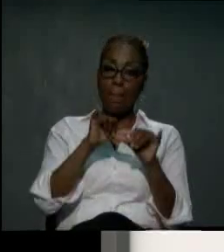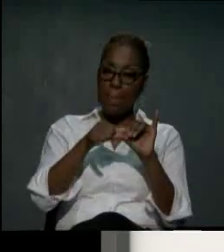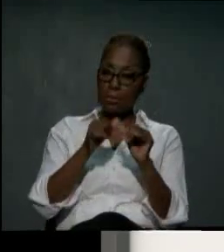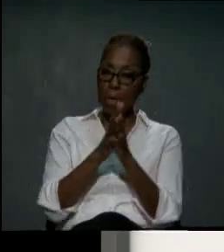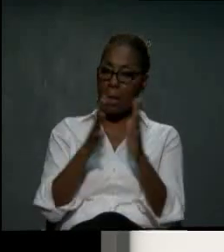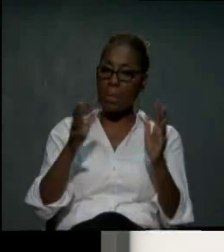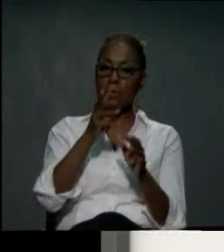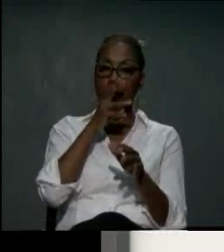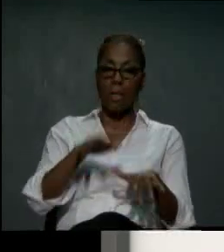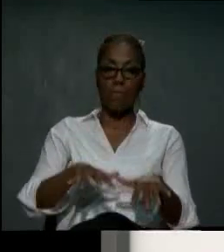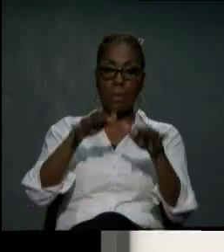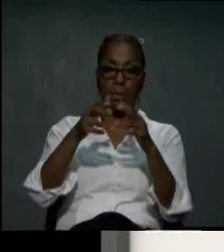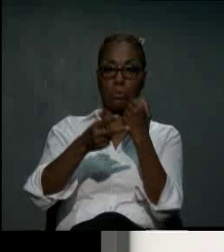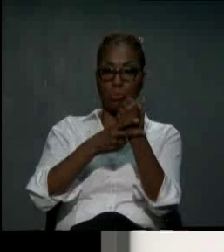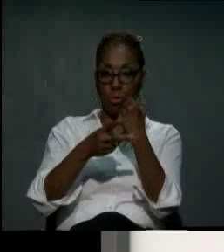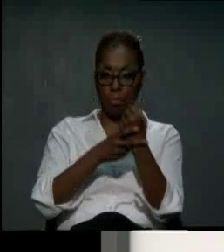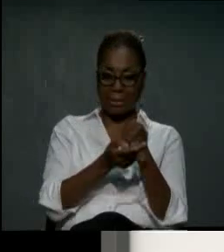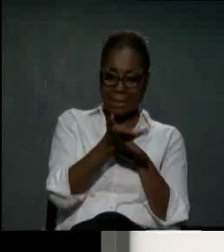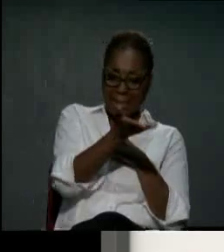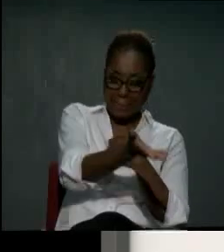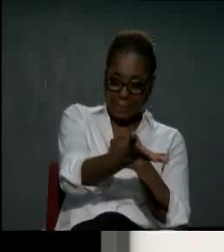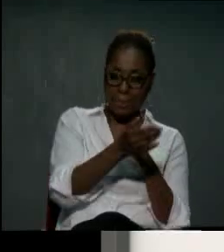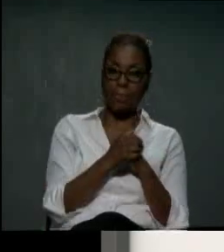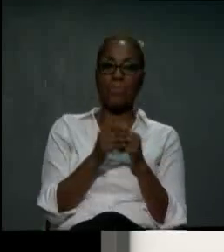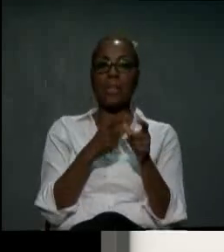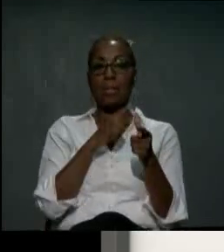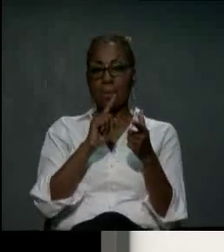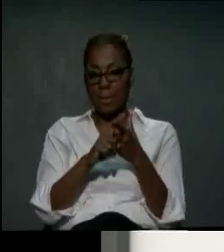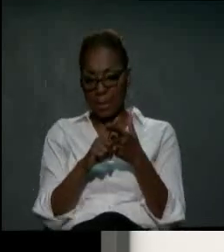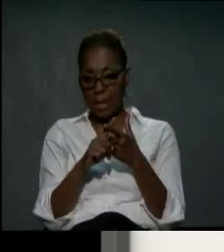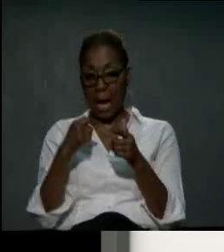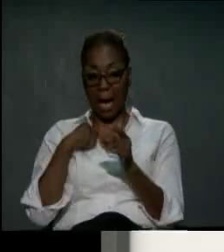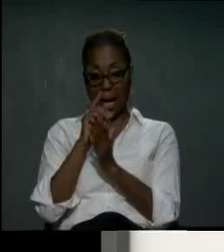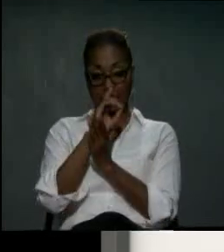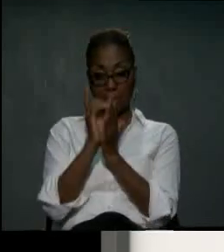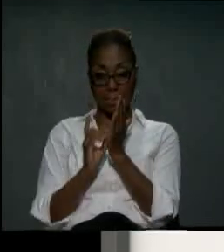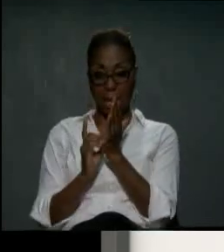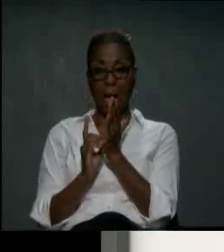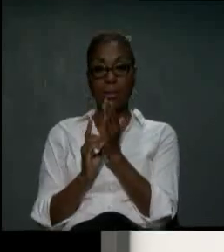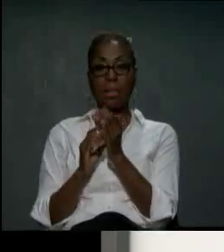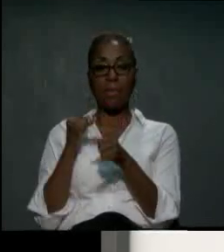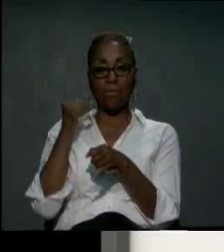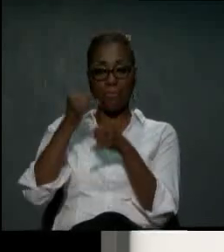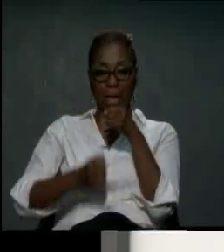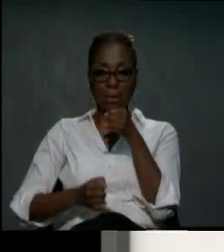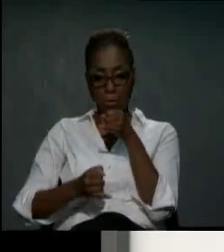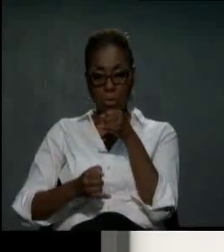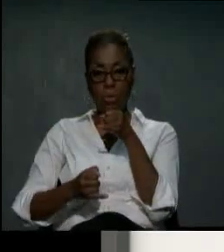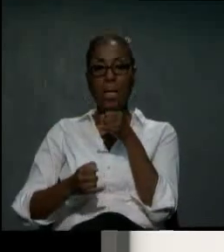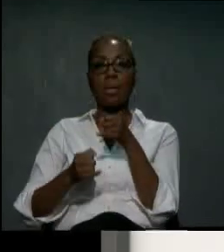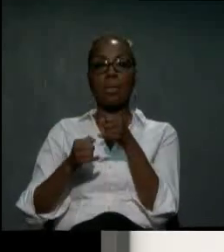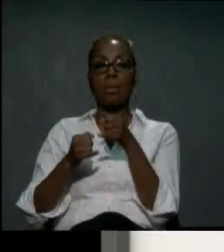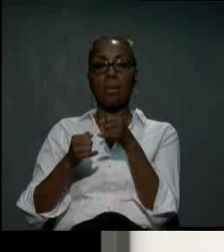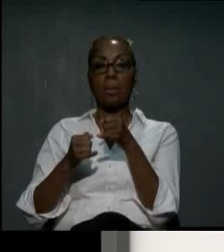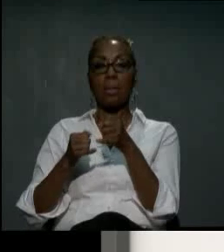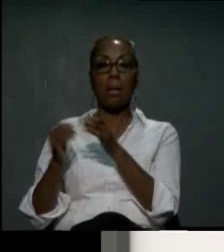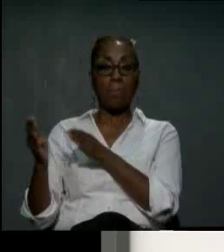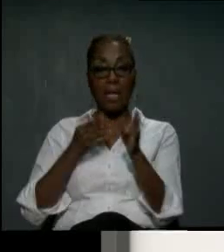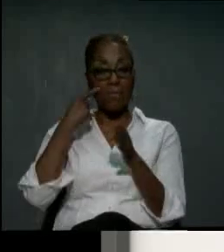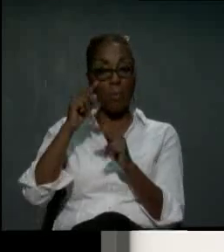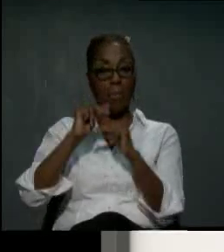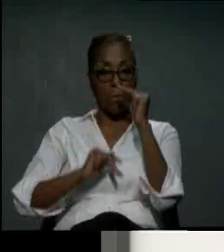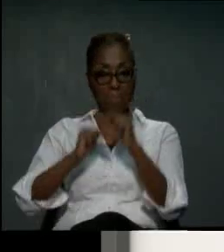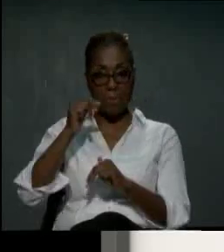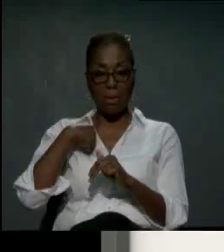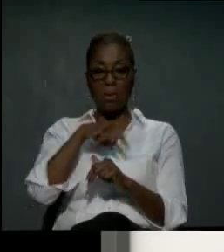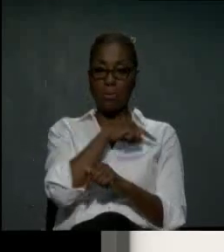much flood storage was existing, and then when I designed the final grading plan for the buildings, we're doing a whole